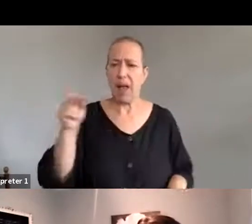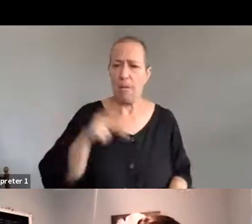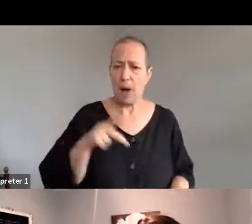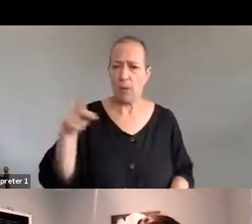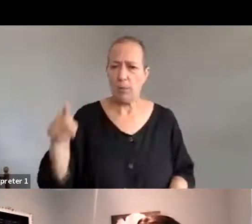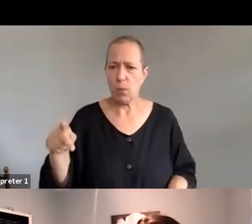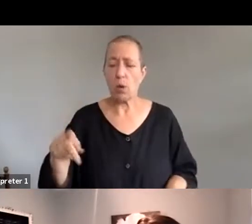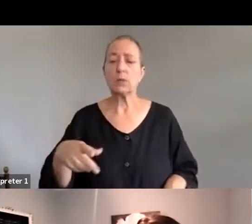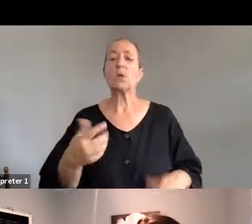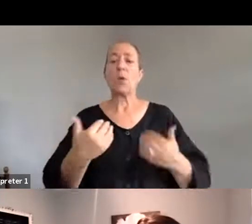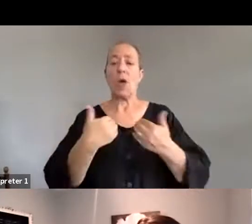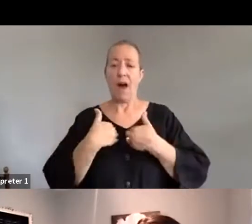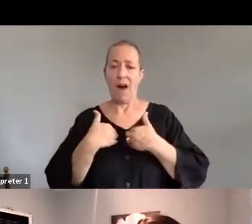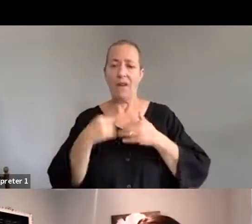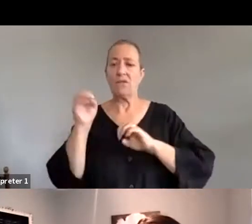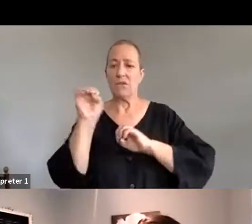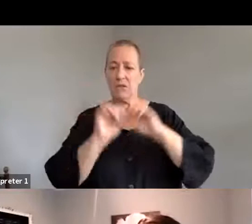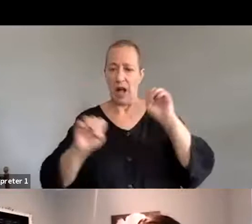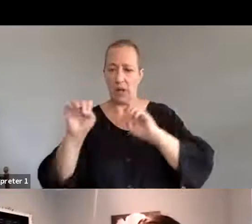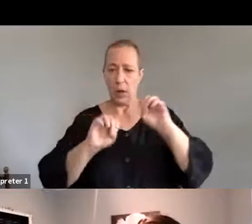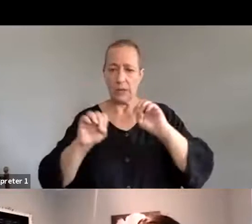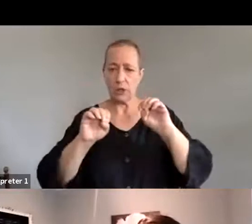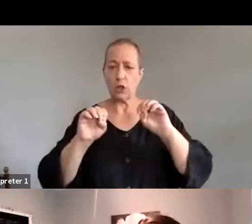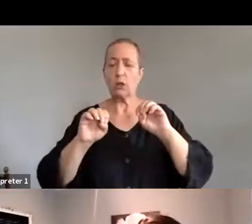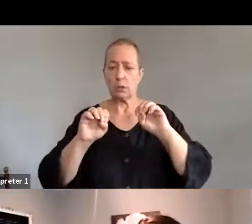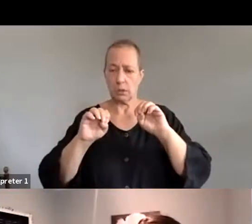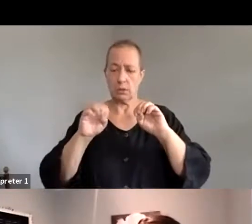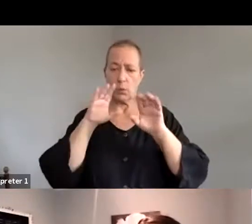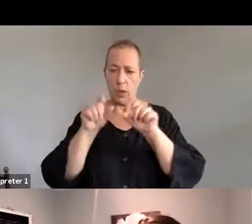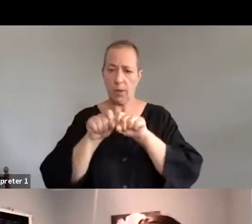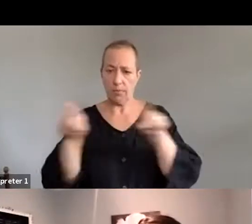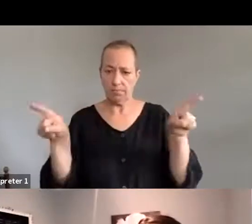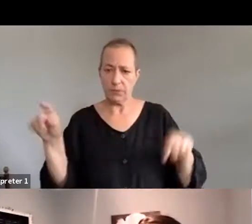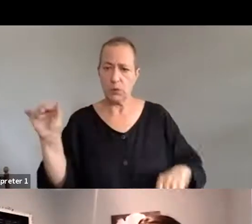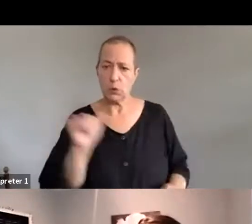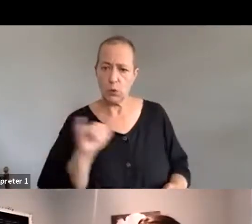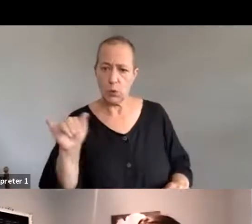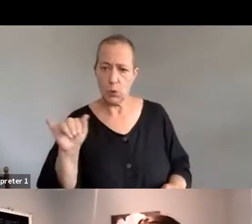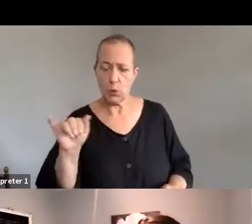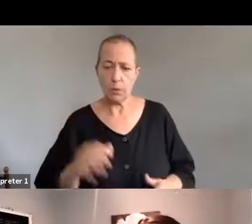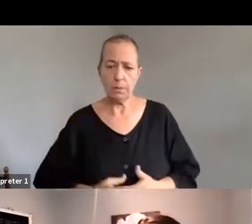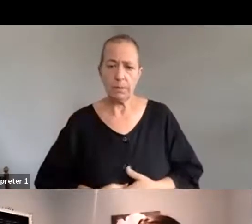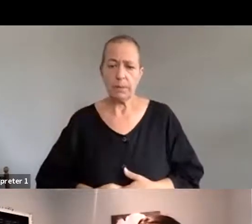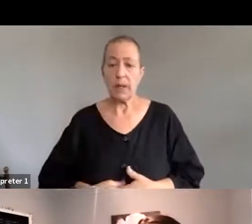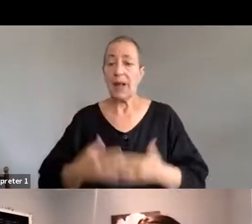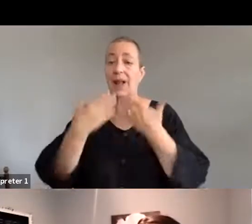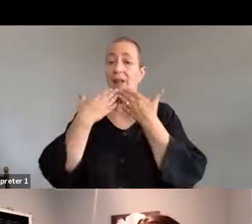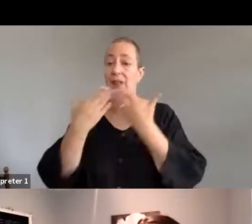an evaluation that will be going out as well. I want to thank all our